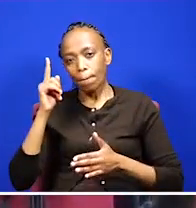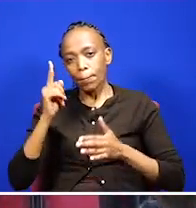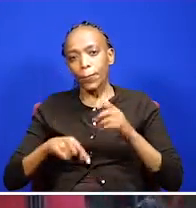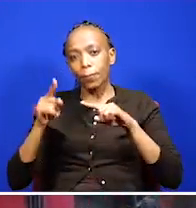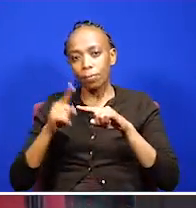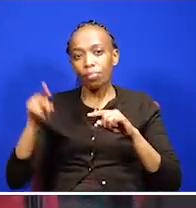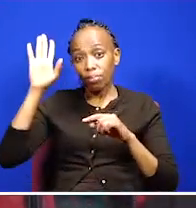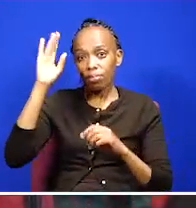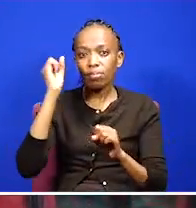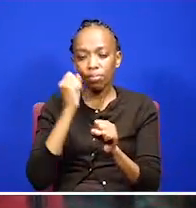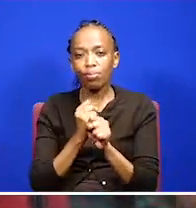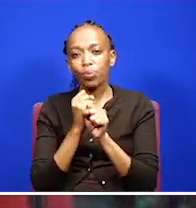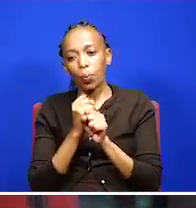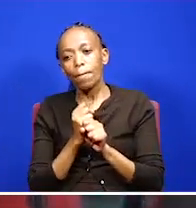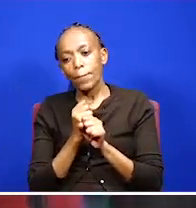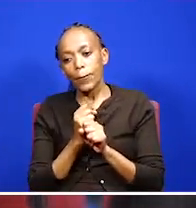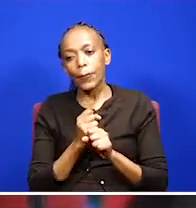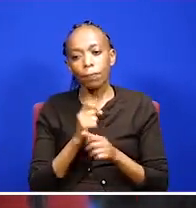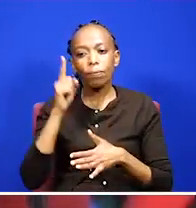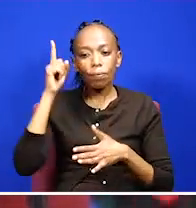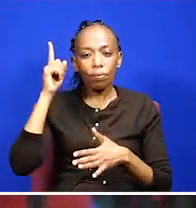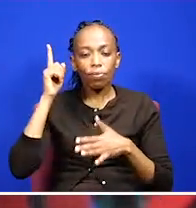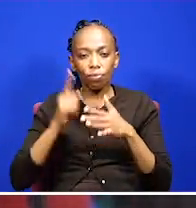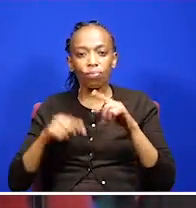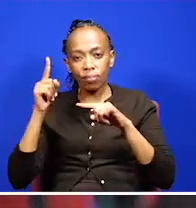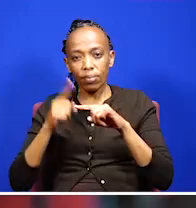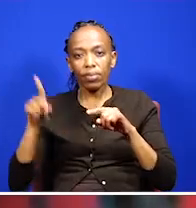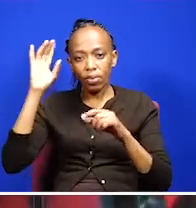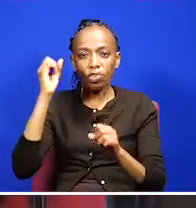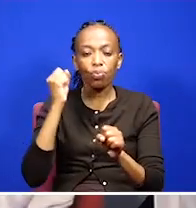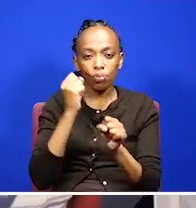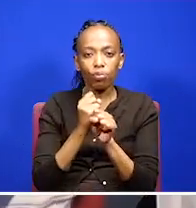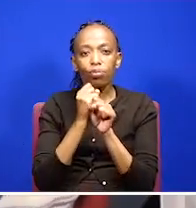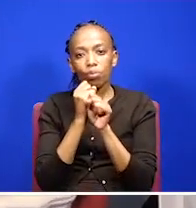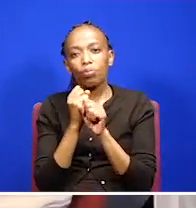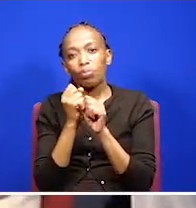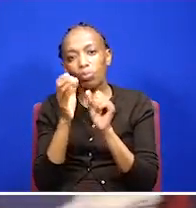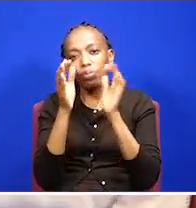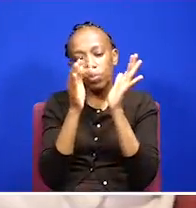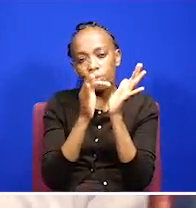What can't you do?